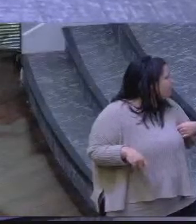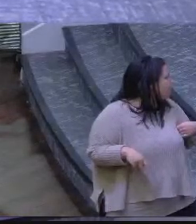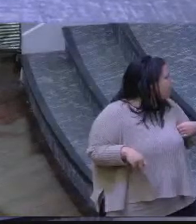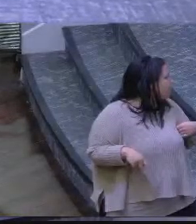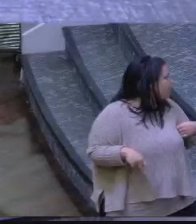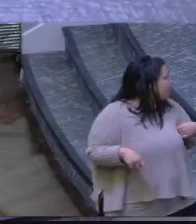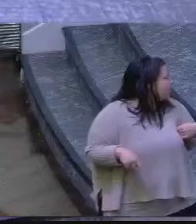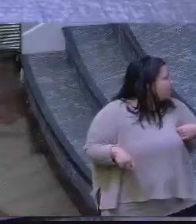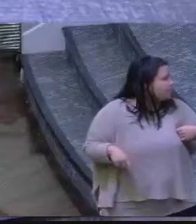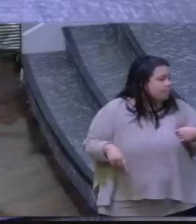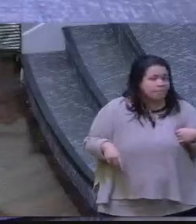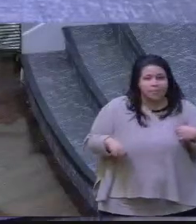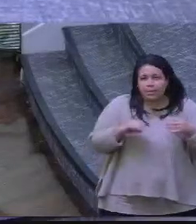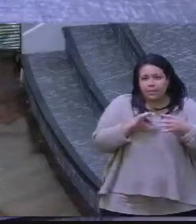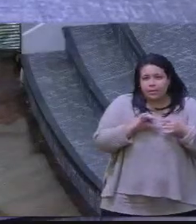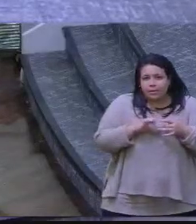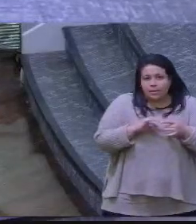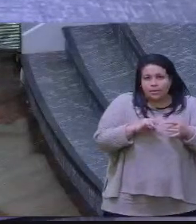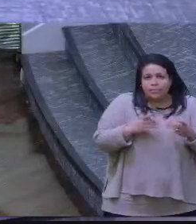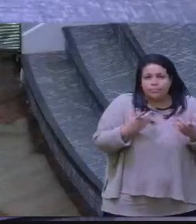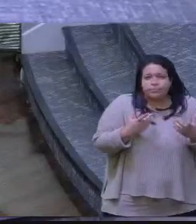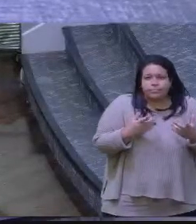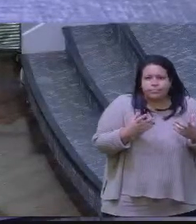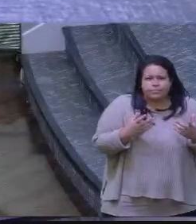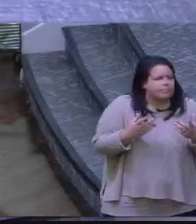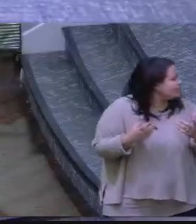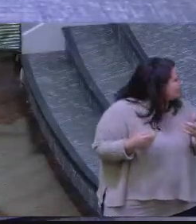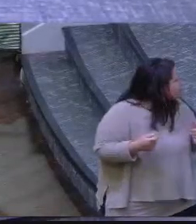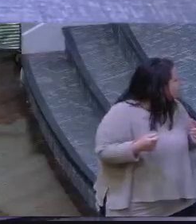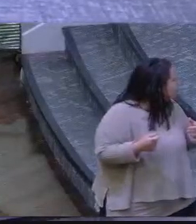Okay, so no vote. Is that allowed?